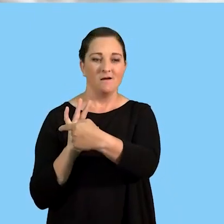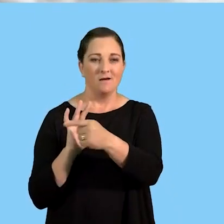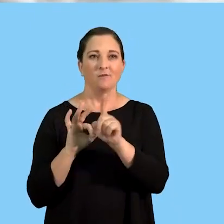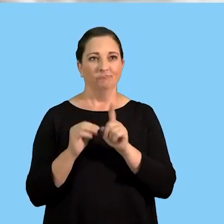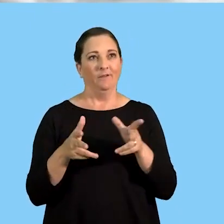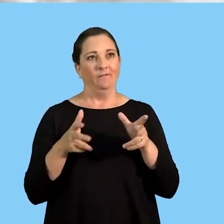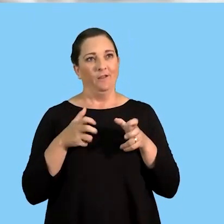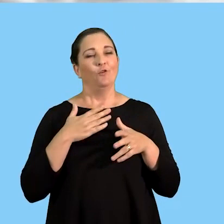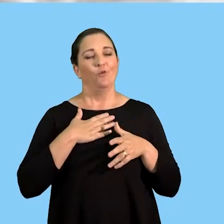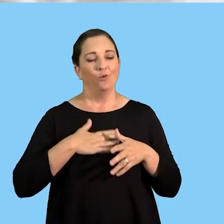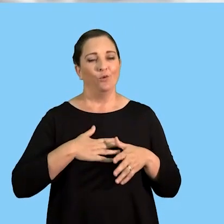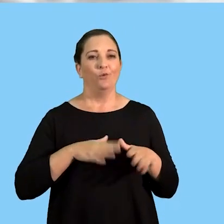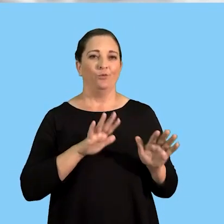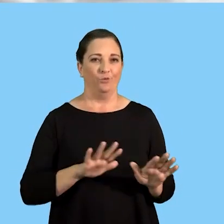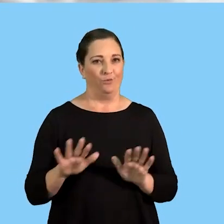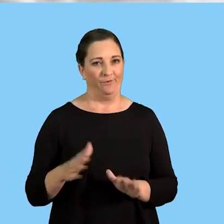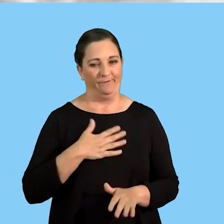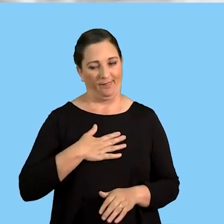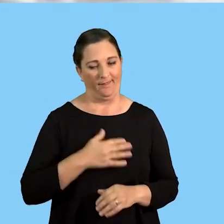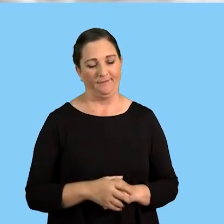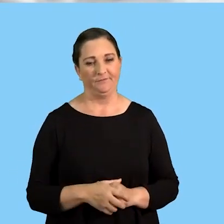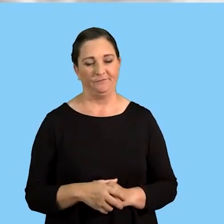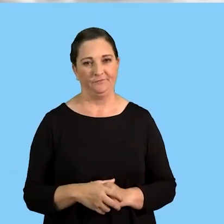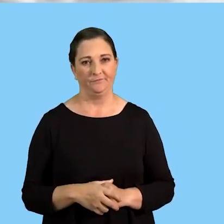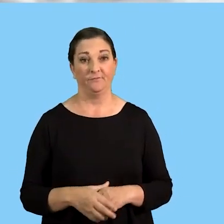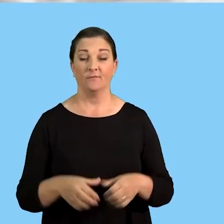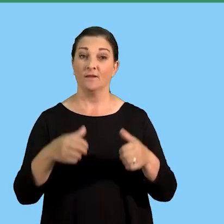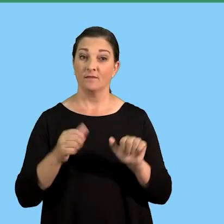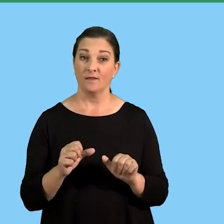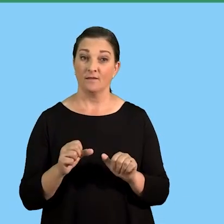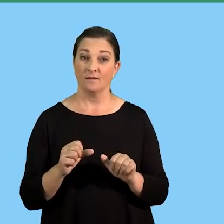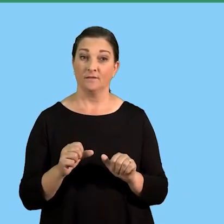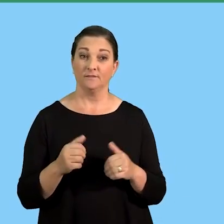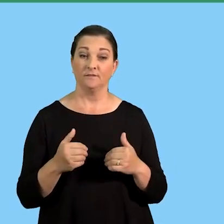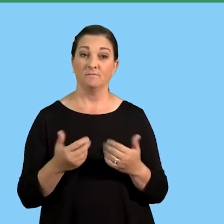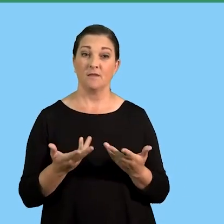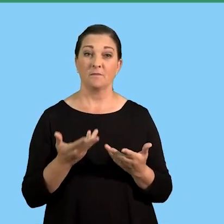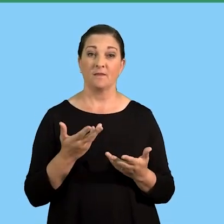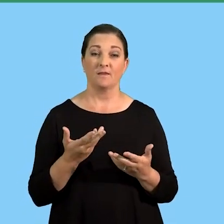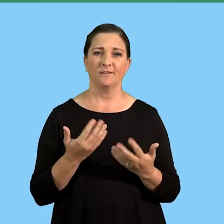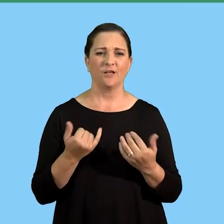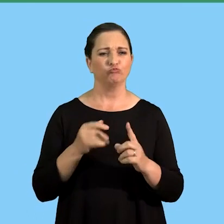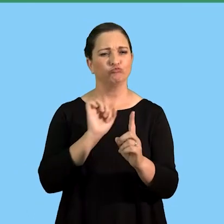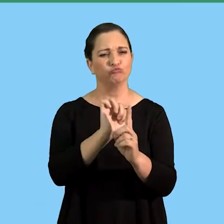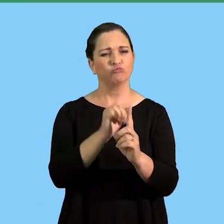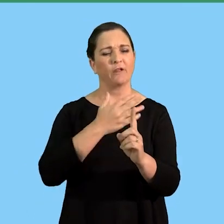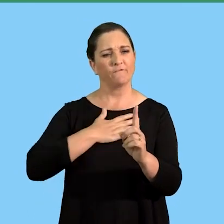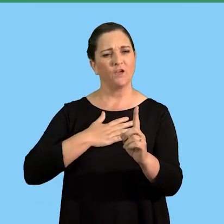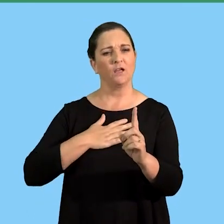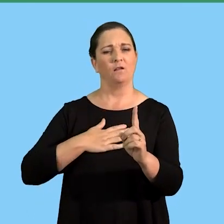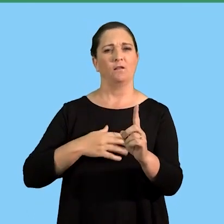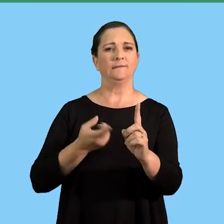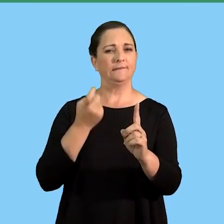the interviewee so that they can feel more relaxed. You must then make the interviewee feel